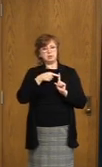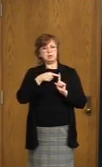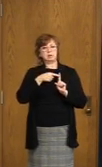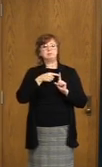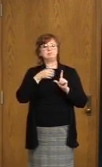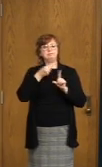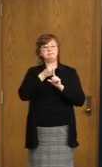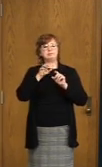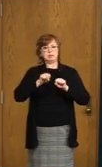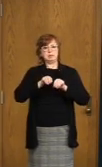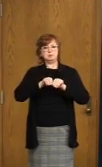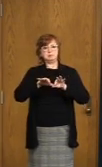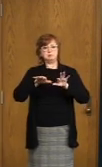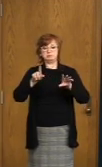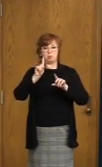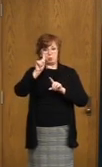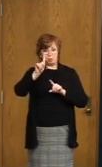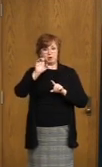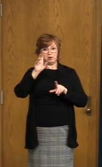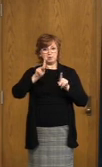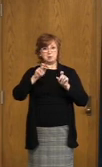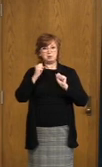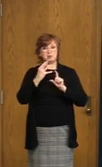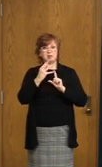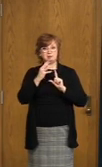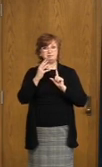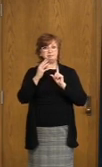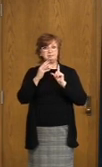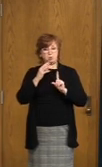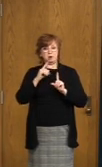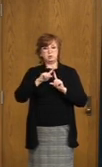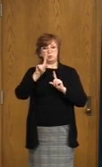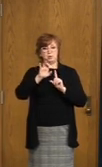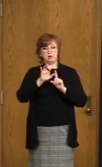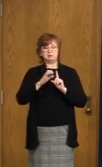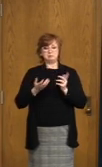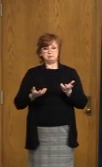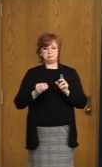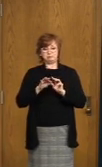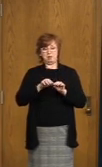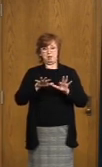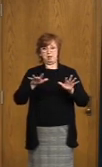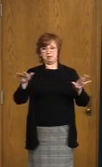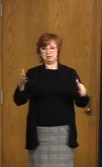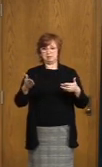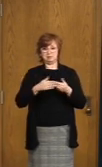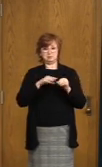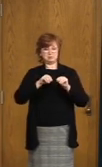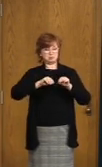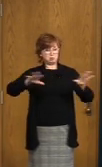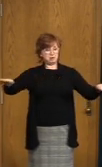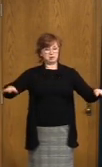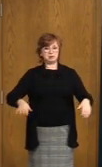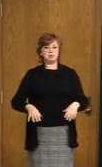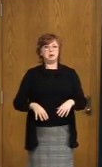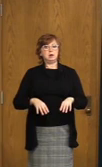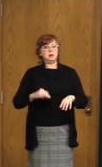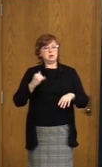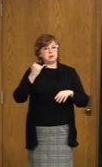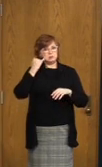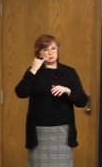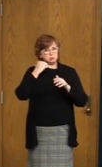will result in transmission. If you have 3 gatherings up to 30, like place of worship or funeral without food and drink, everyone